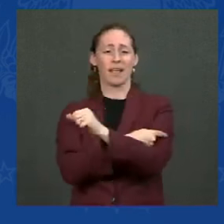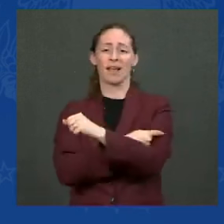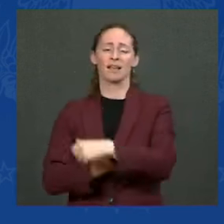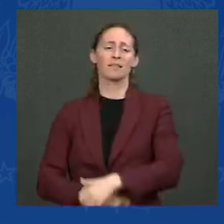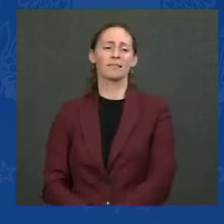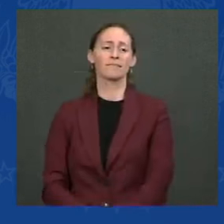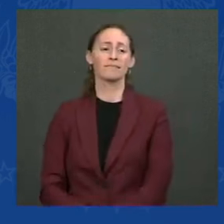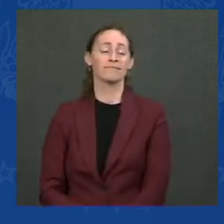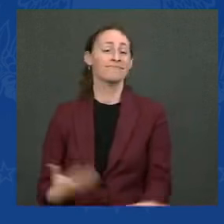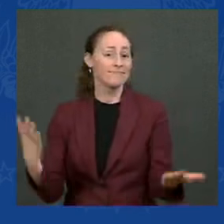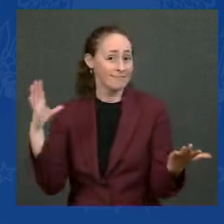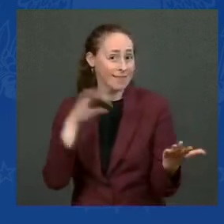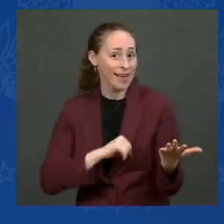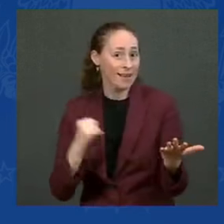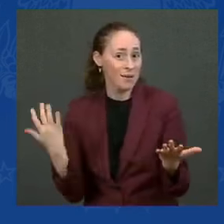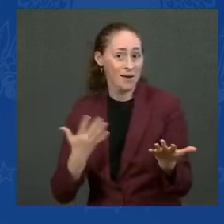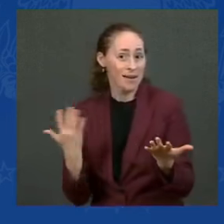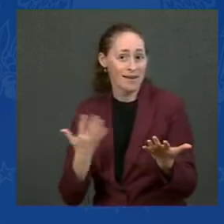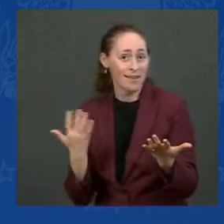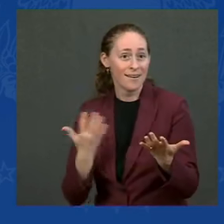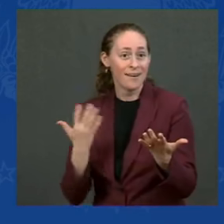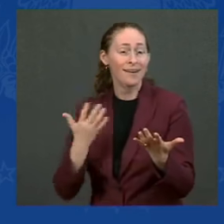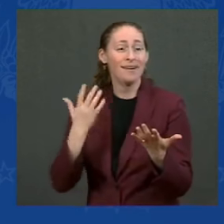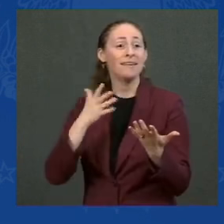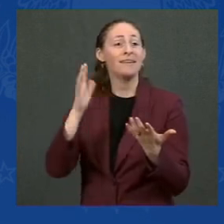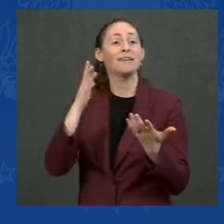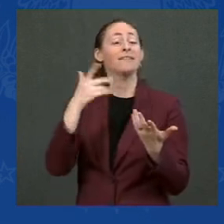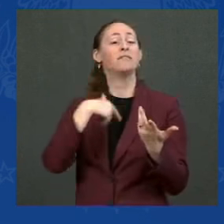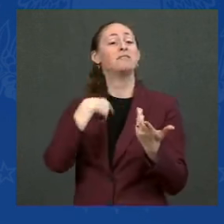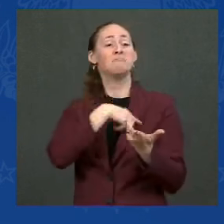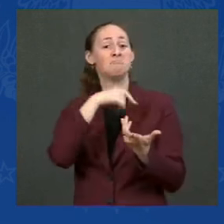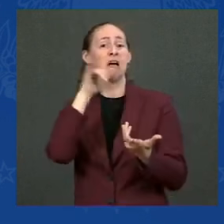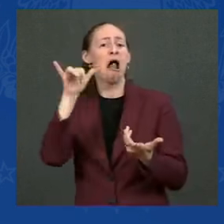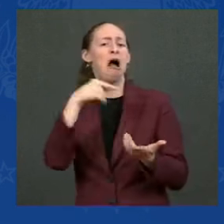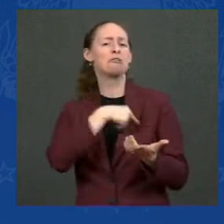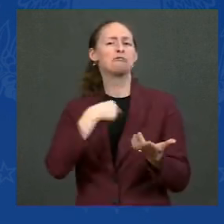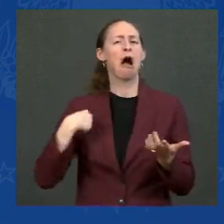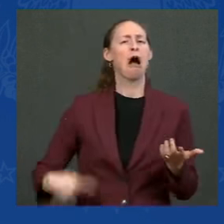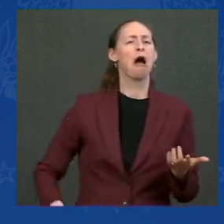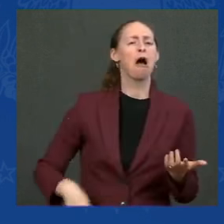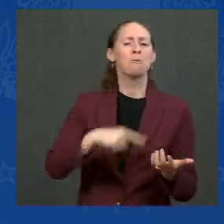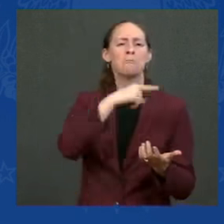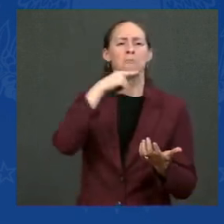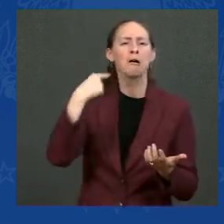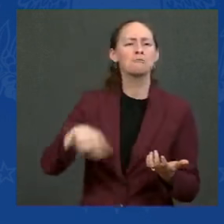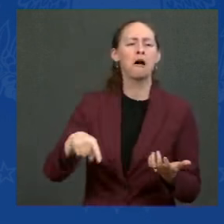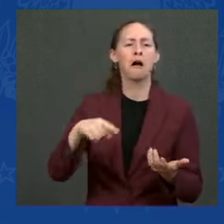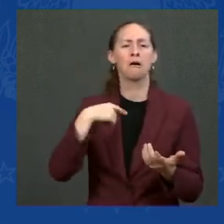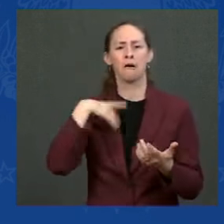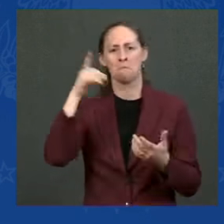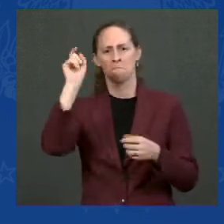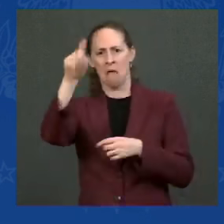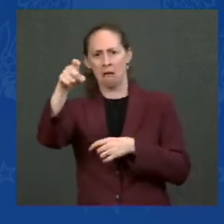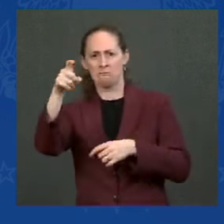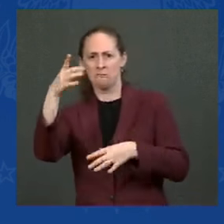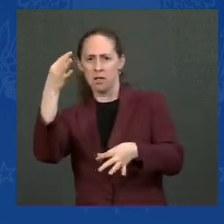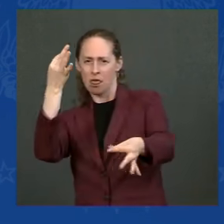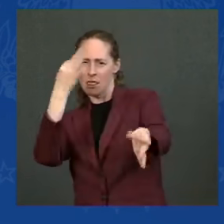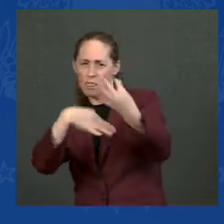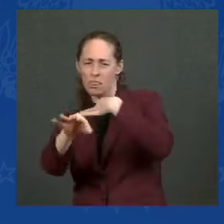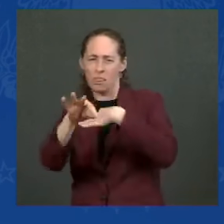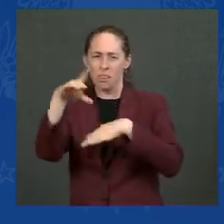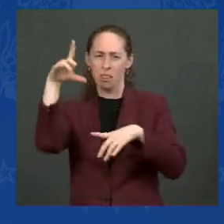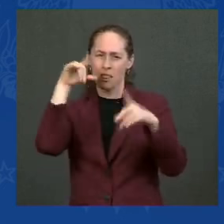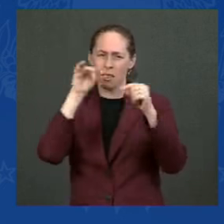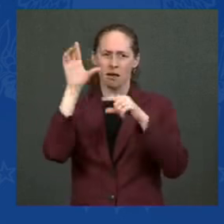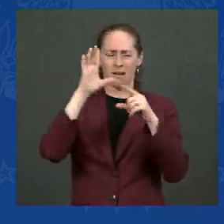what? Unlike China and Russia and others, we're not asking a single thing. Not a single